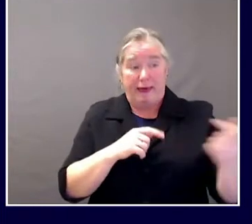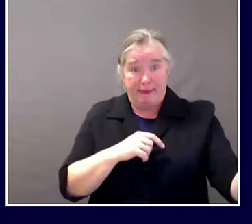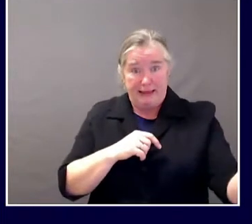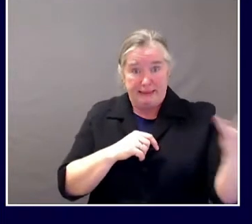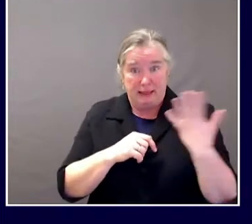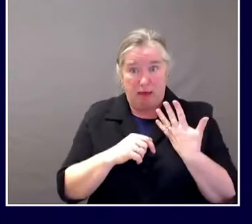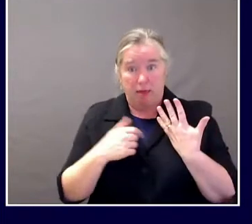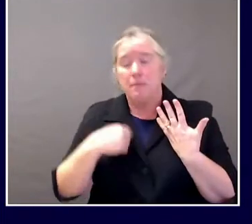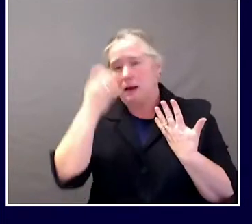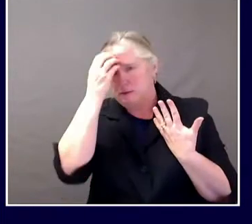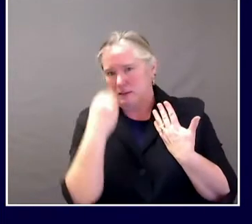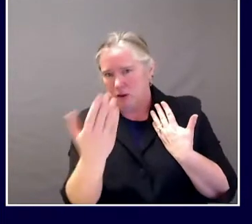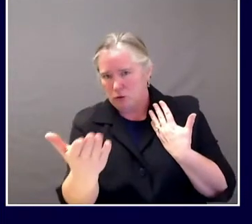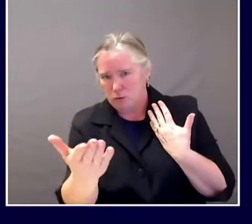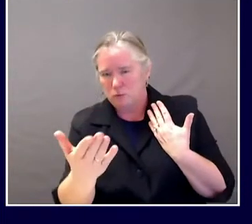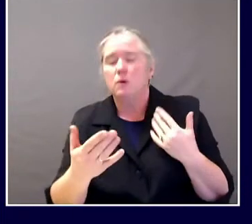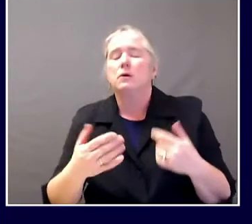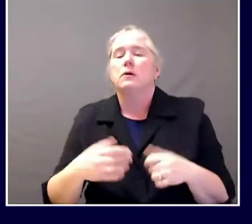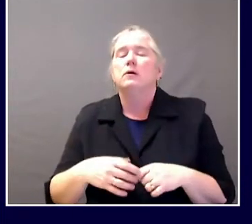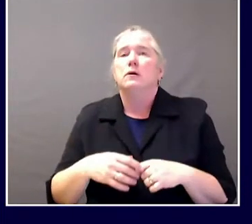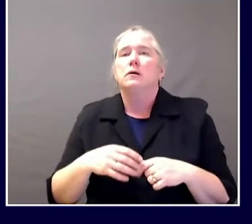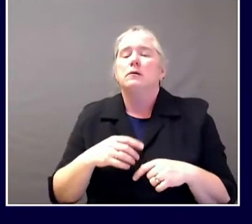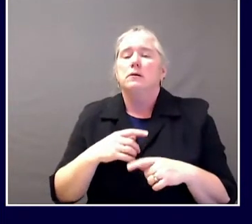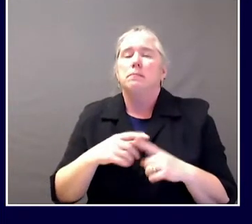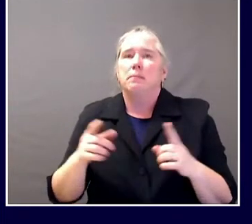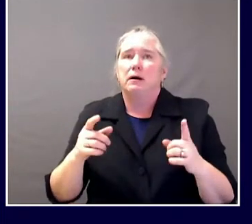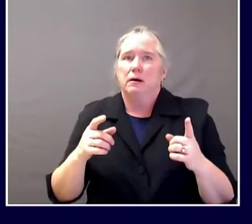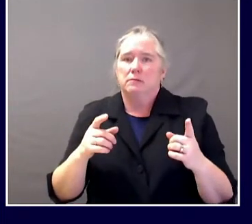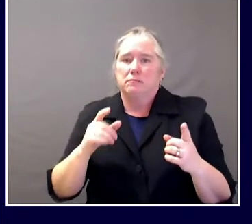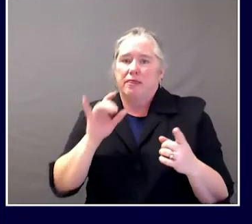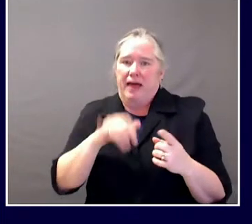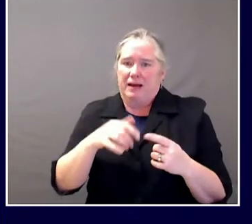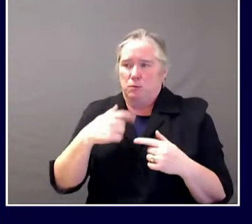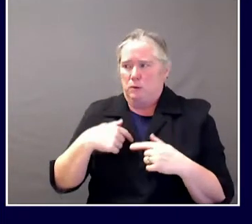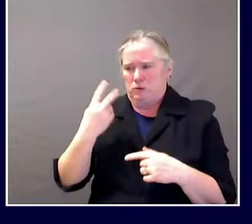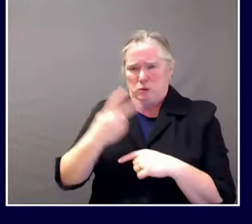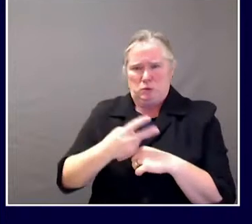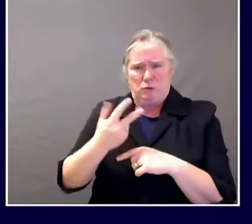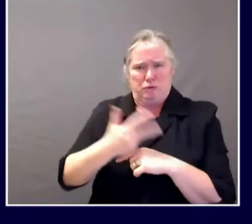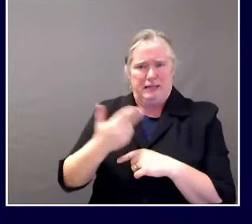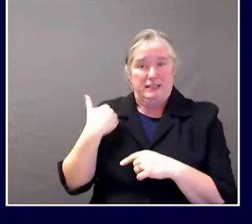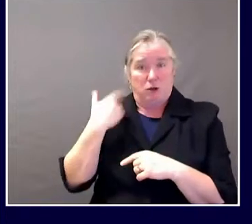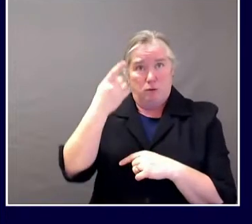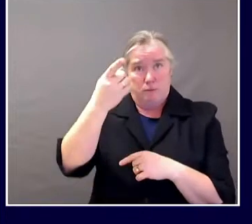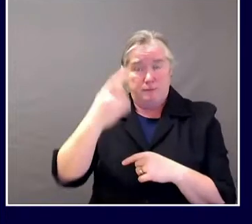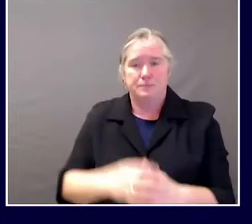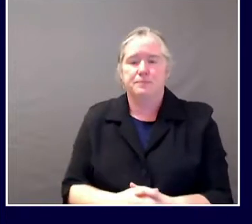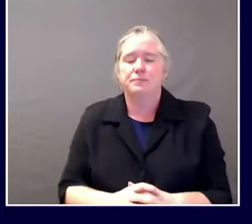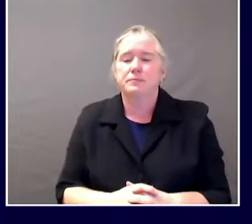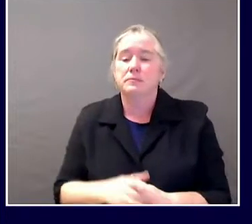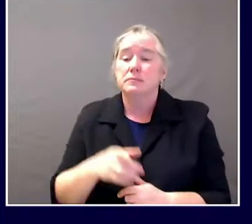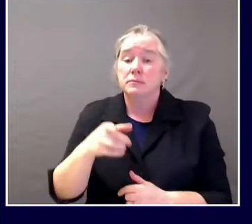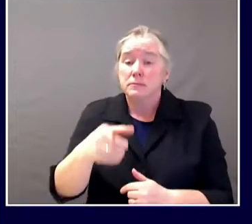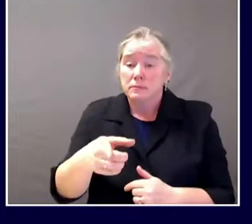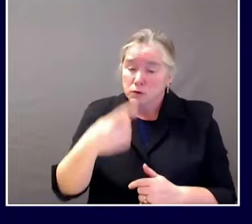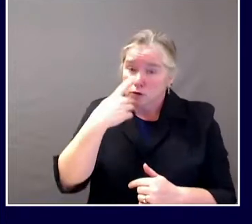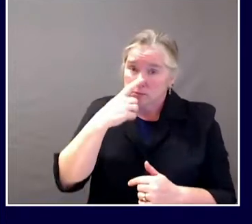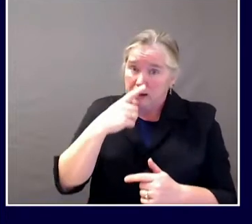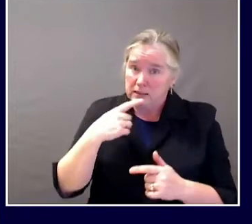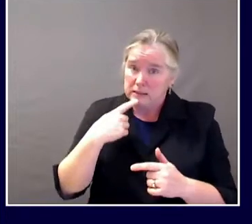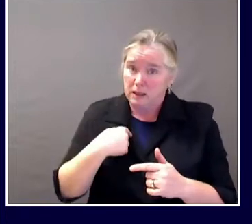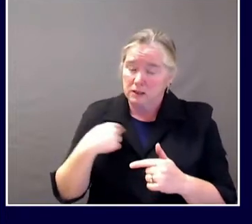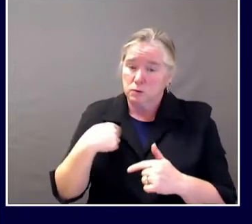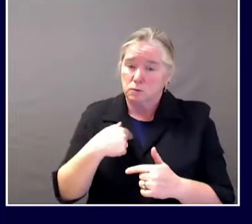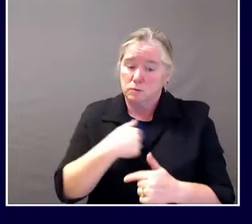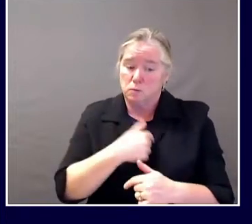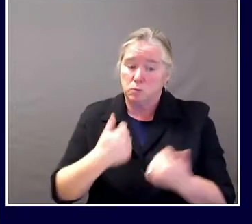share them, but that's the breakdown as of several days ago. Okay, and can you say which hospital you've asked to redirect those doses to if